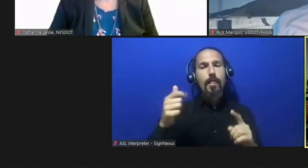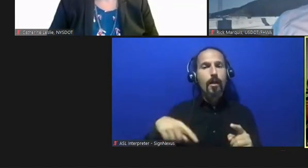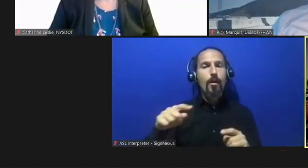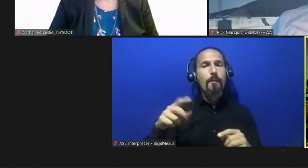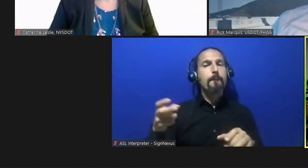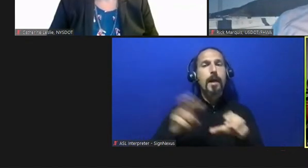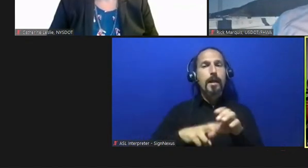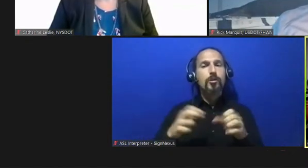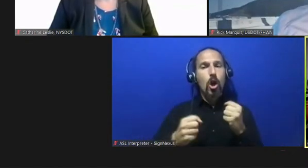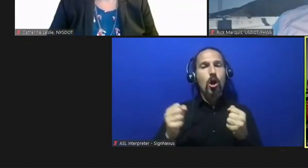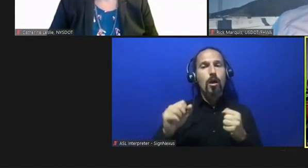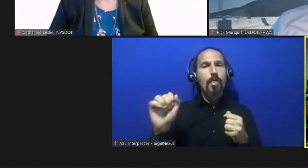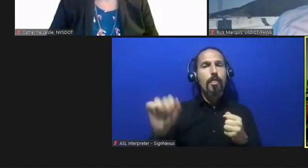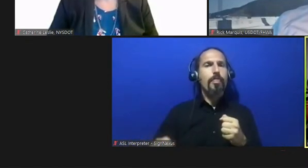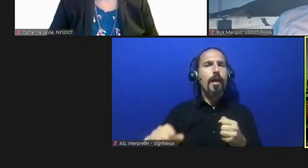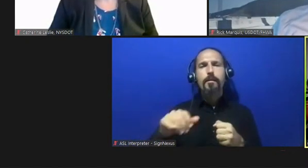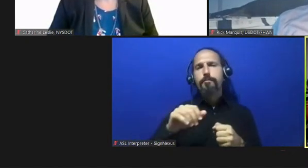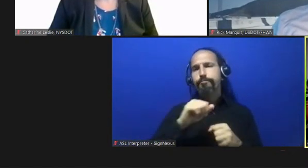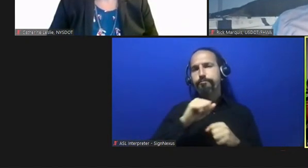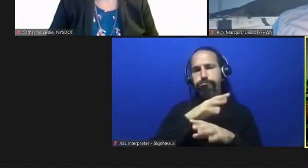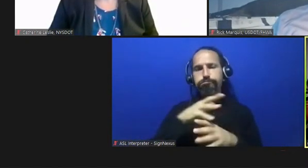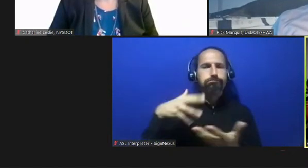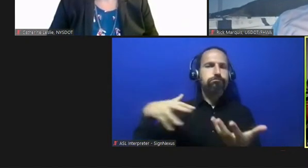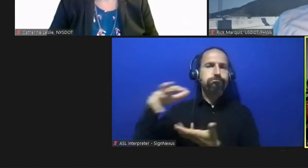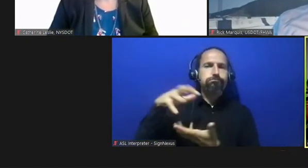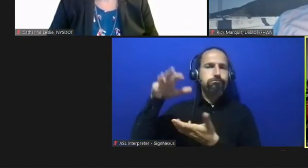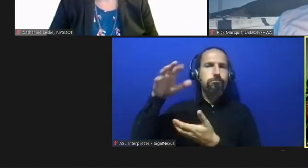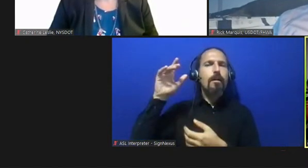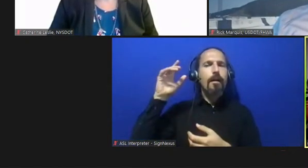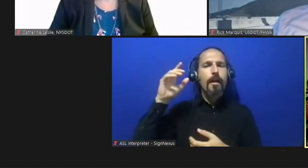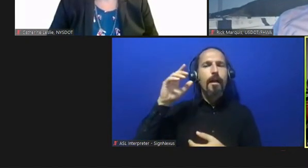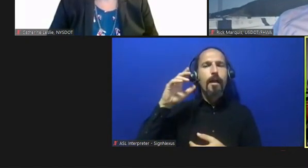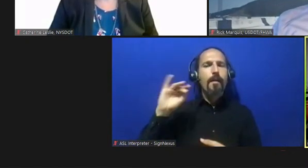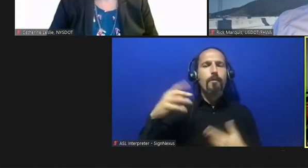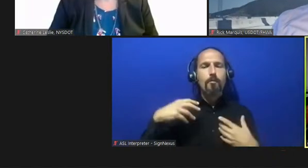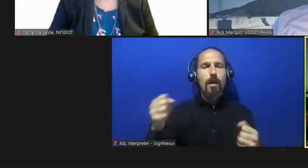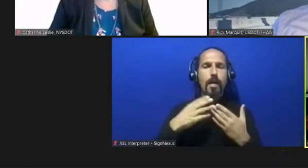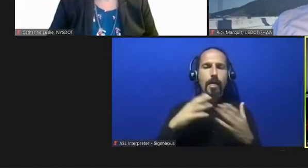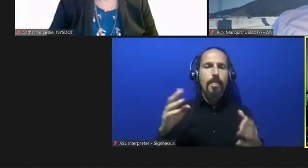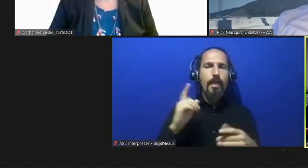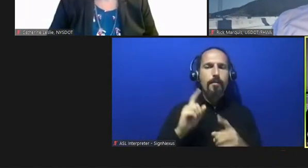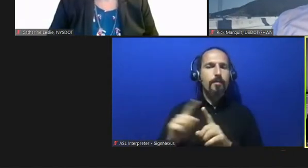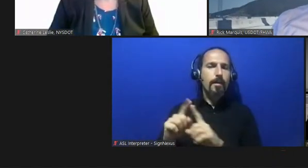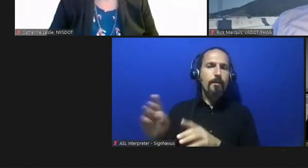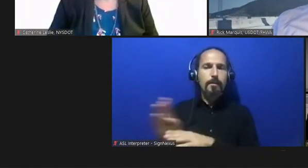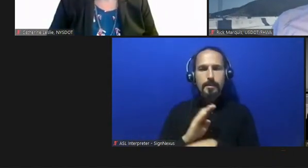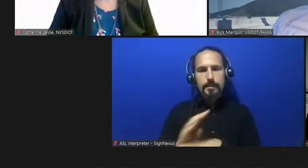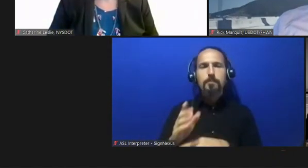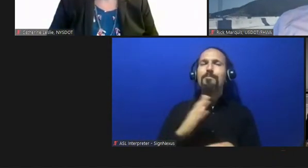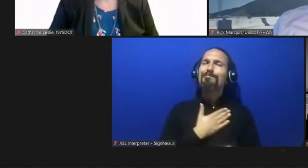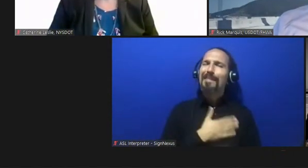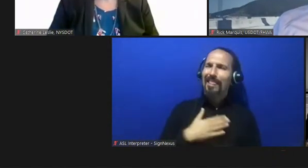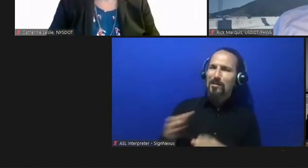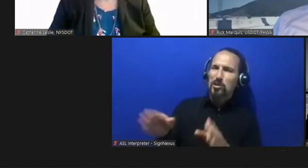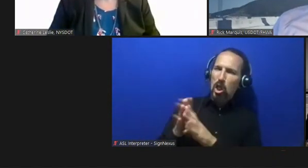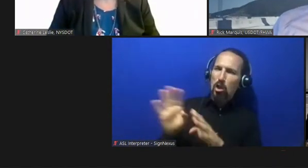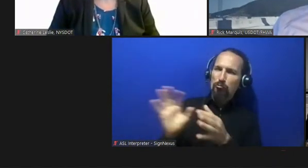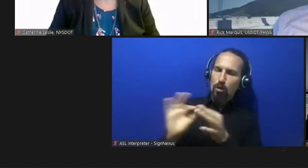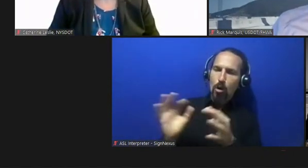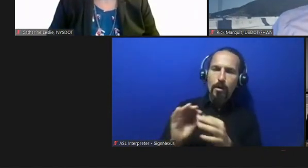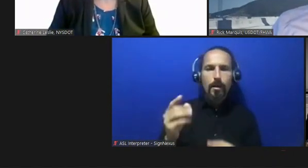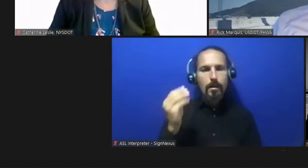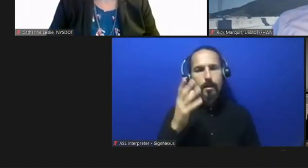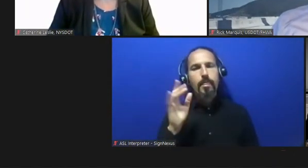their emissions is bad for quality of life public health and adverse to businesses however conclude your remarks and the